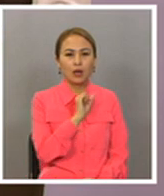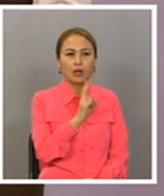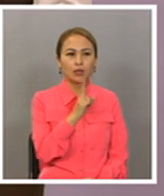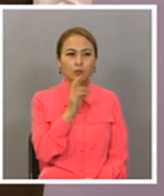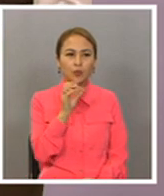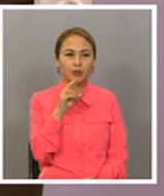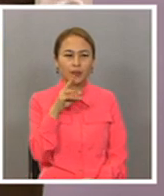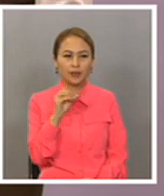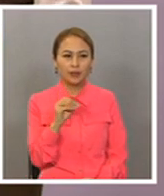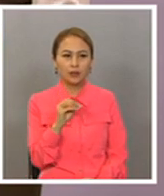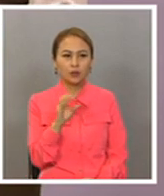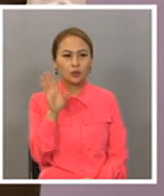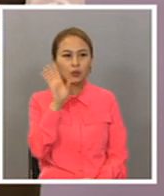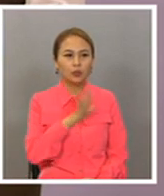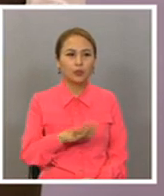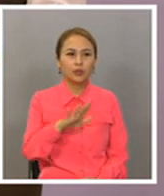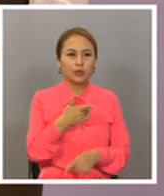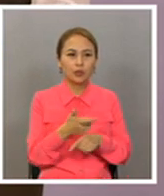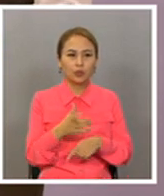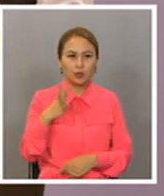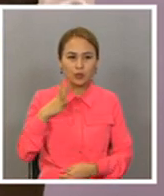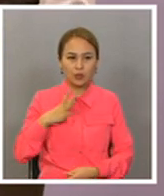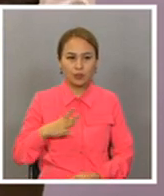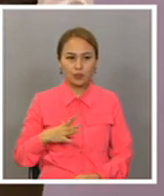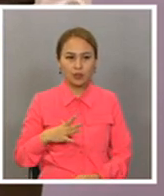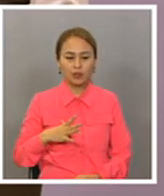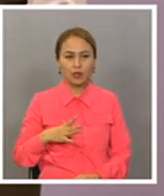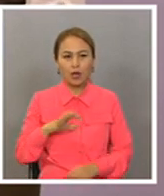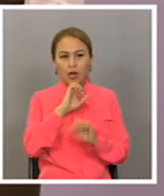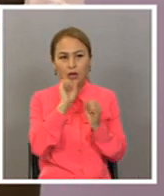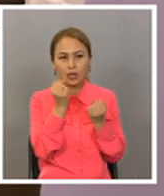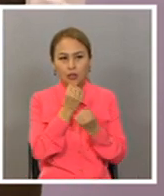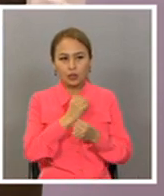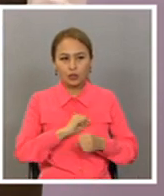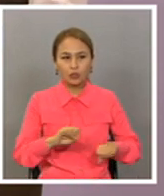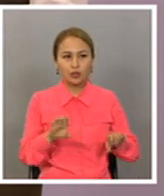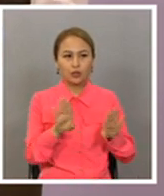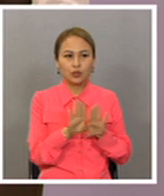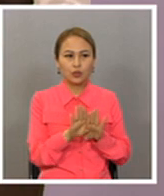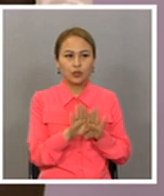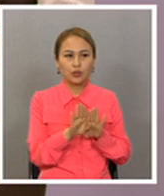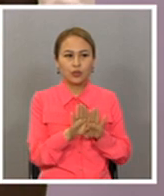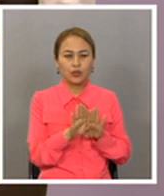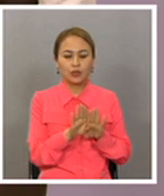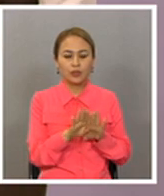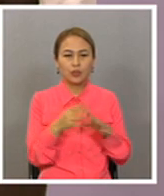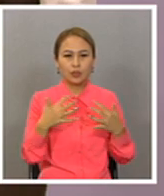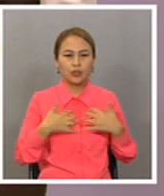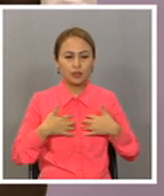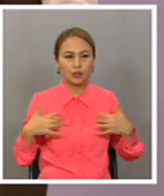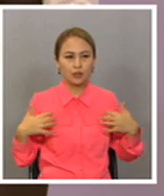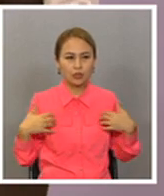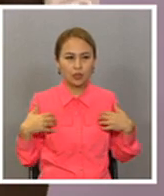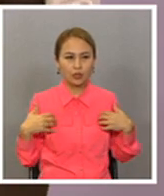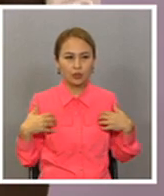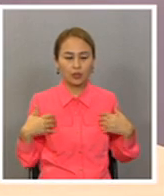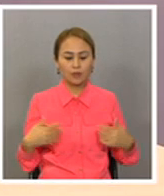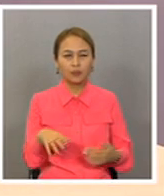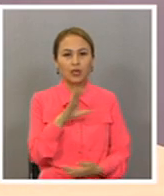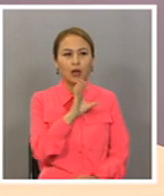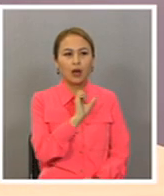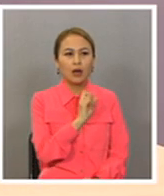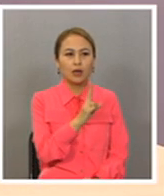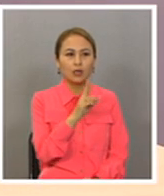Akböken şölge öte tözimdi, äri jüyrük esti januar.